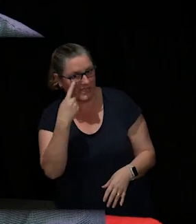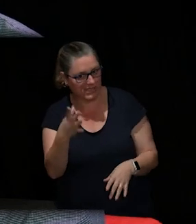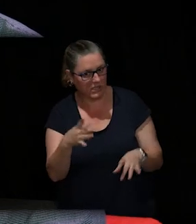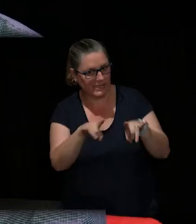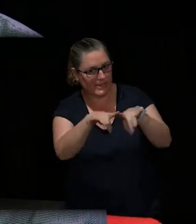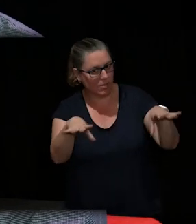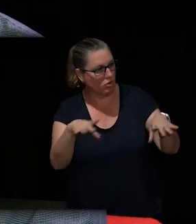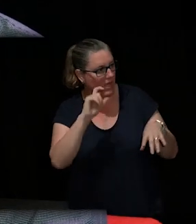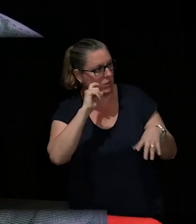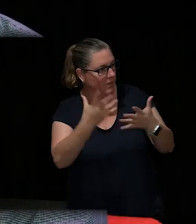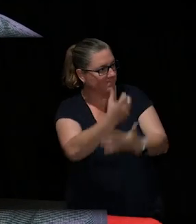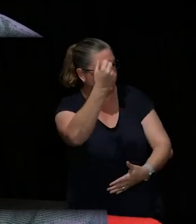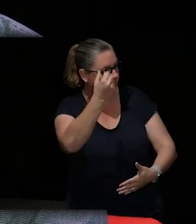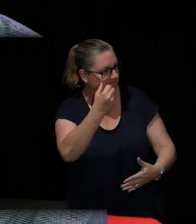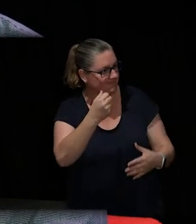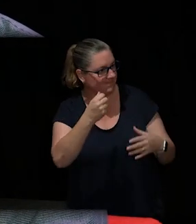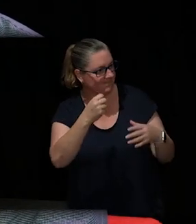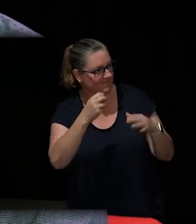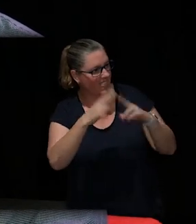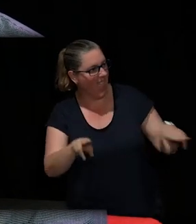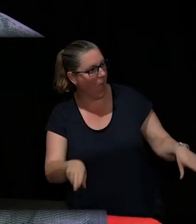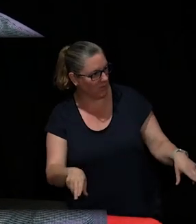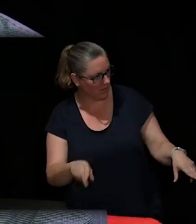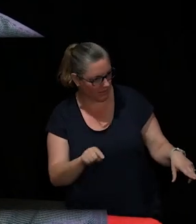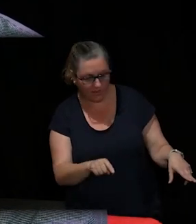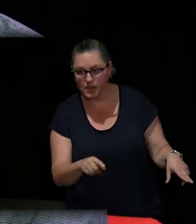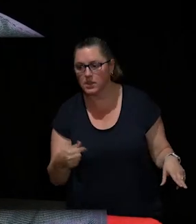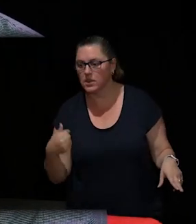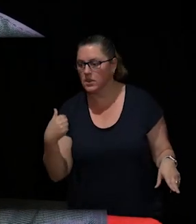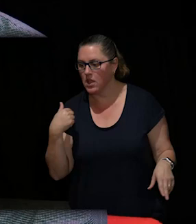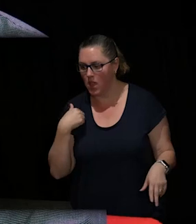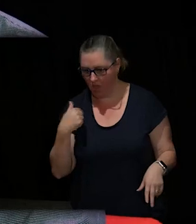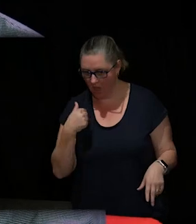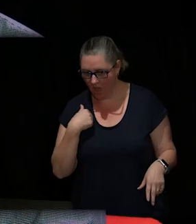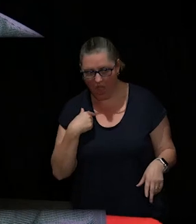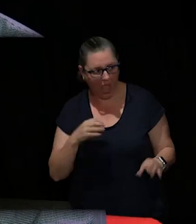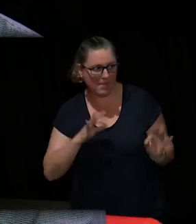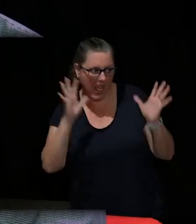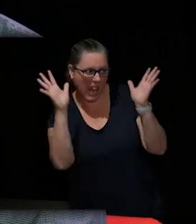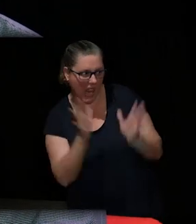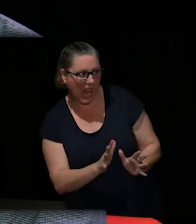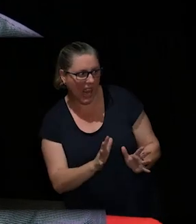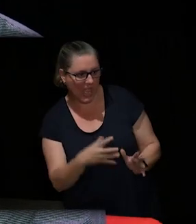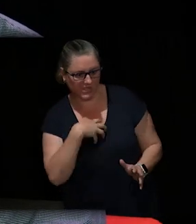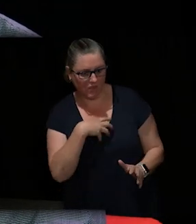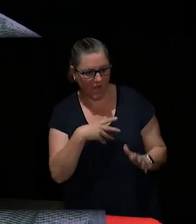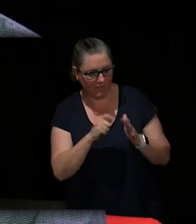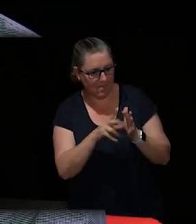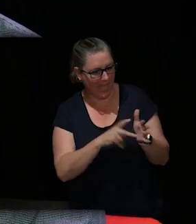House. To answer your question, I am less afraid of a Pence presidency, only in the sense